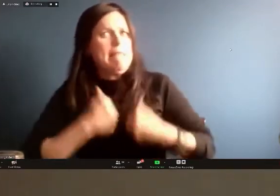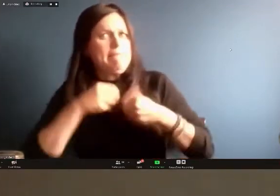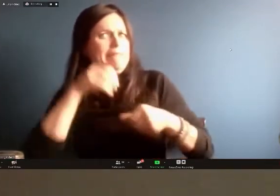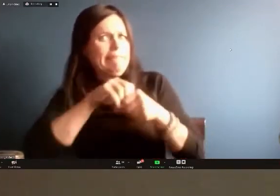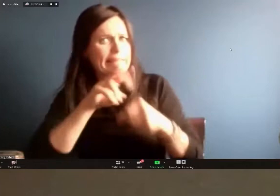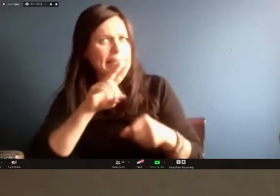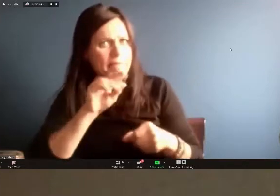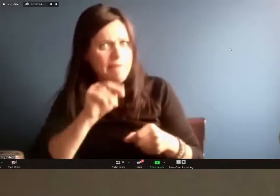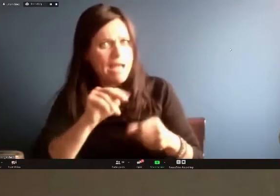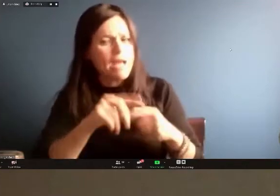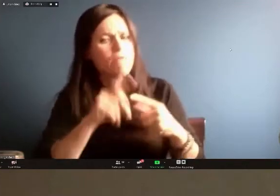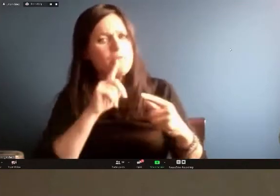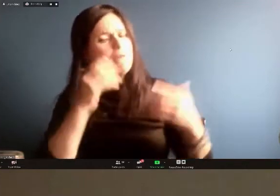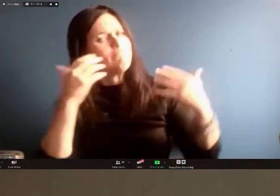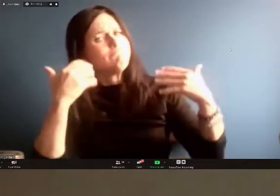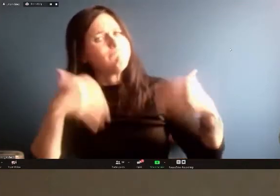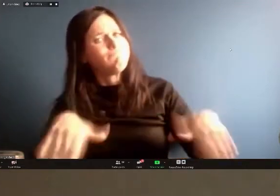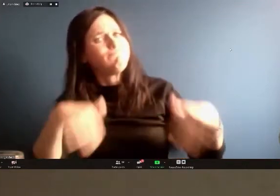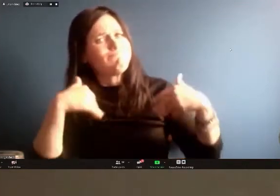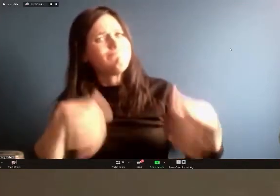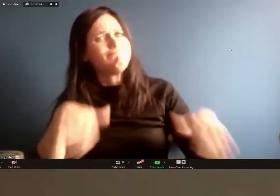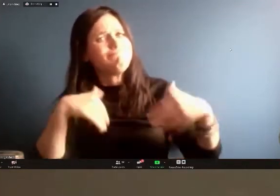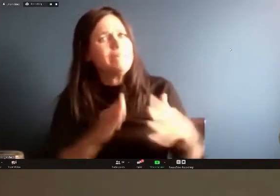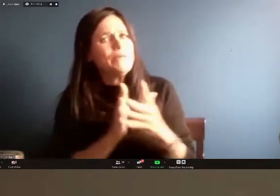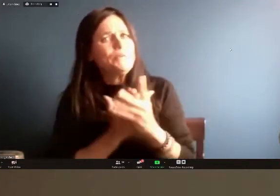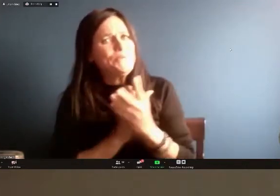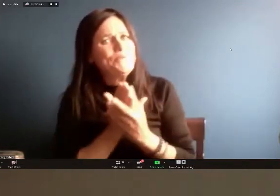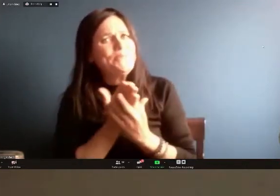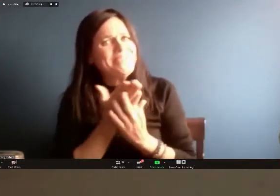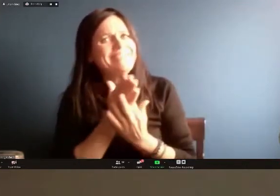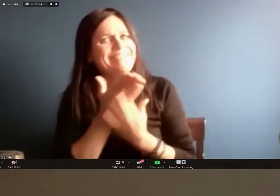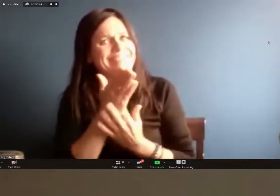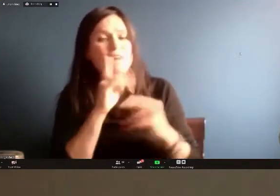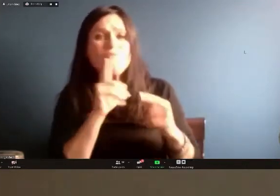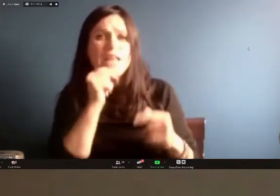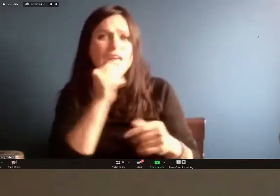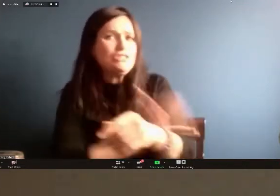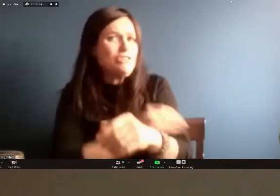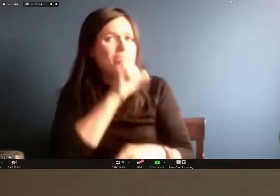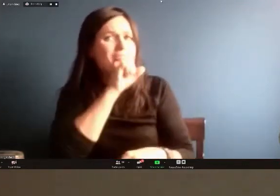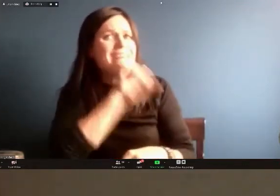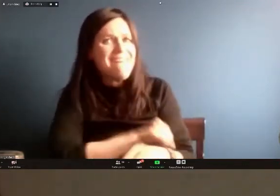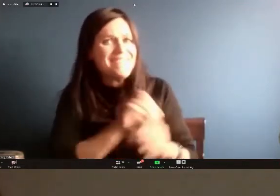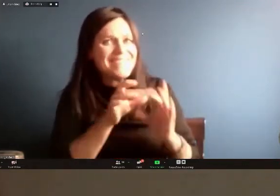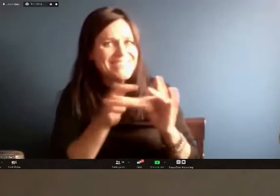what an adventure it had been, and how much his daughter had loved it. And I remember